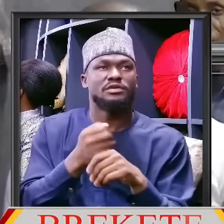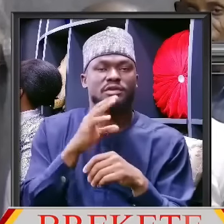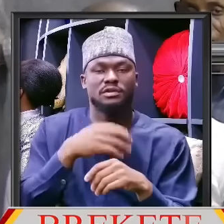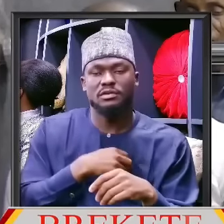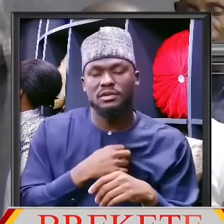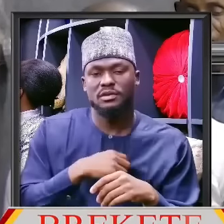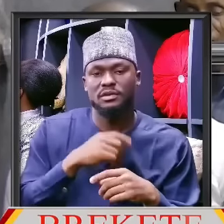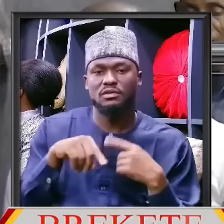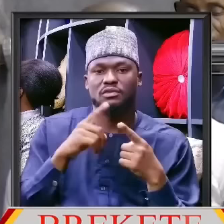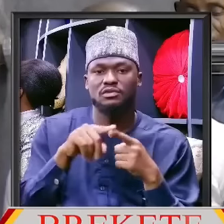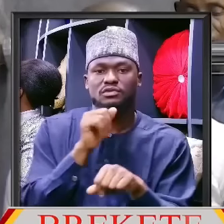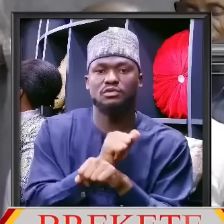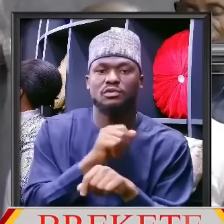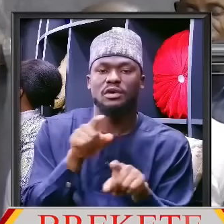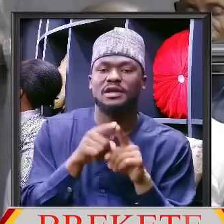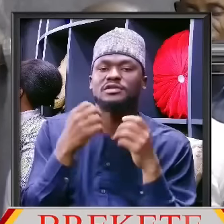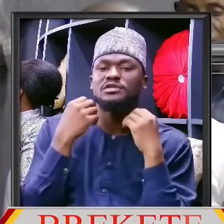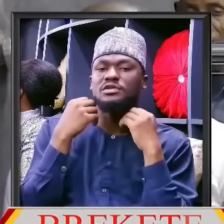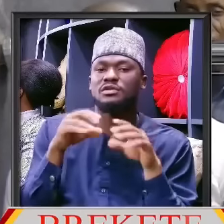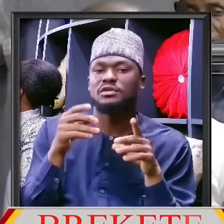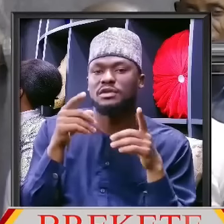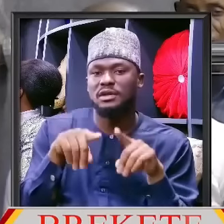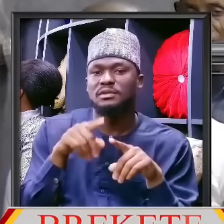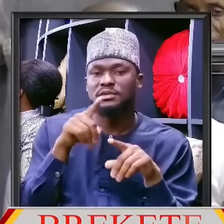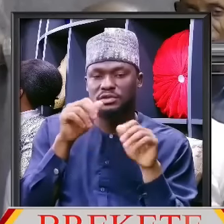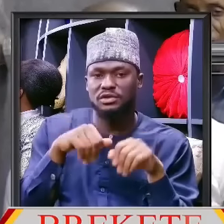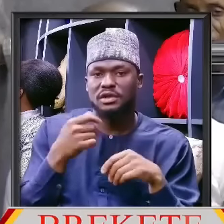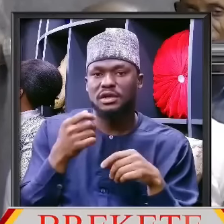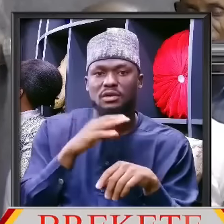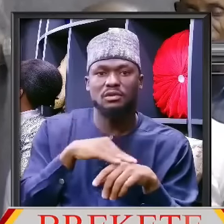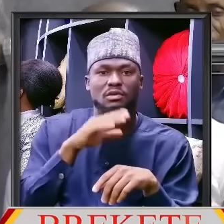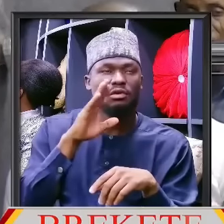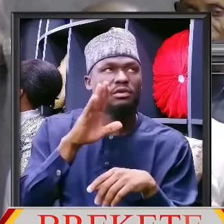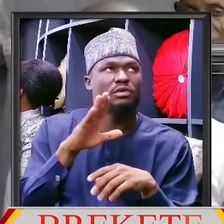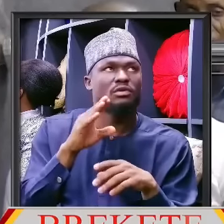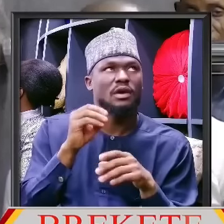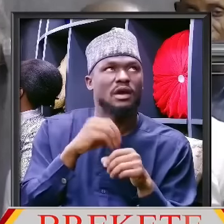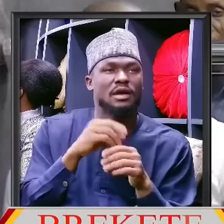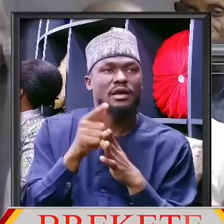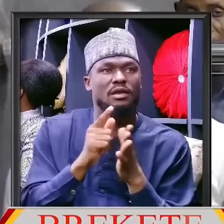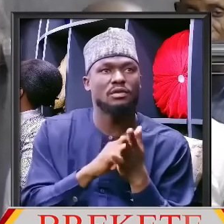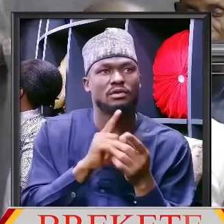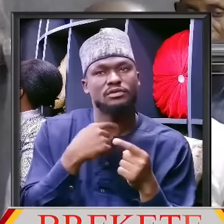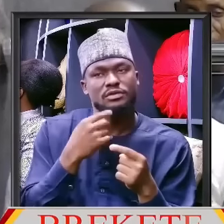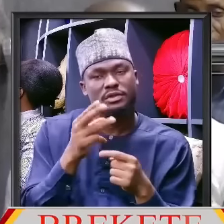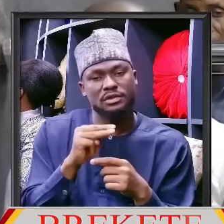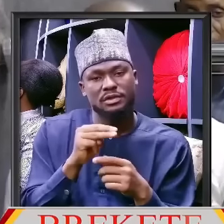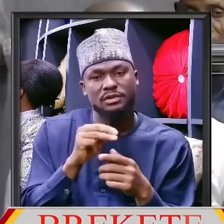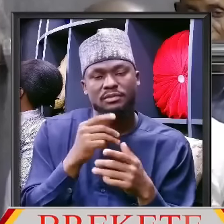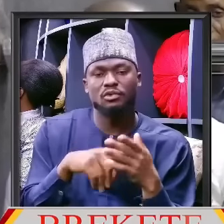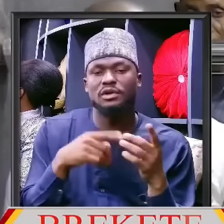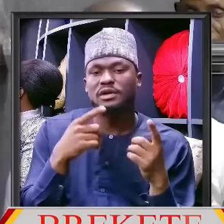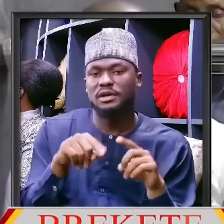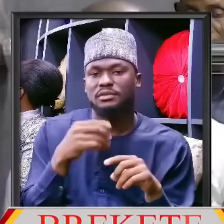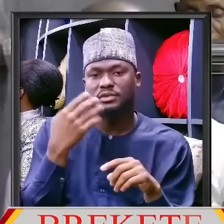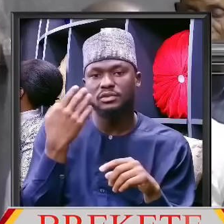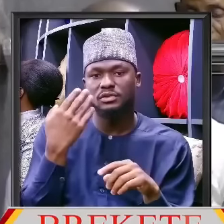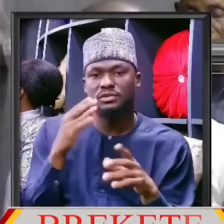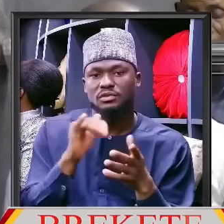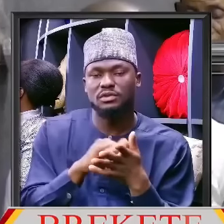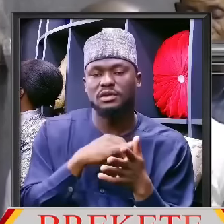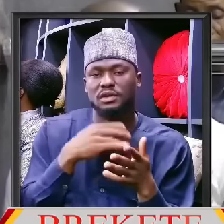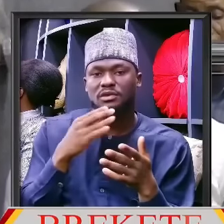waka begin go walk. Like say nothing happened. She fit begin call your in the in-laws, begin tell them, say, I no know waiting my husband,